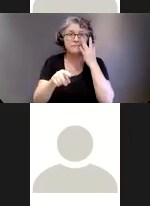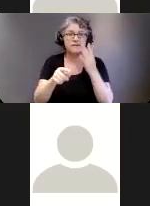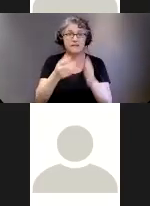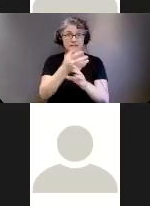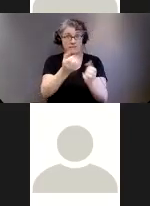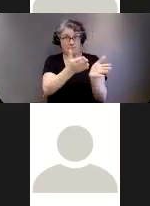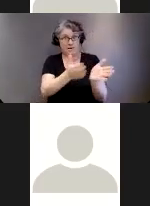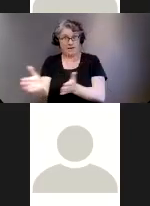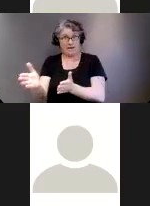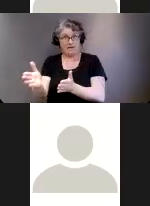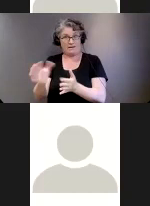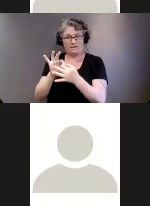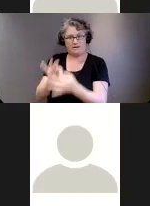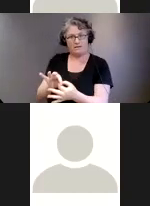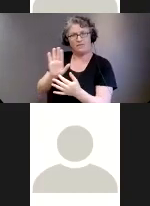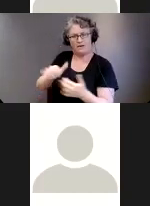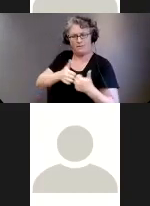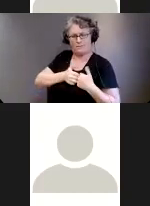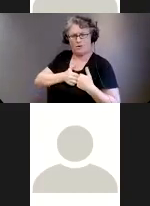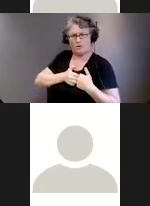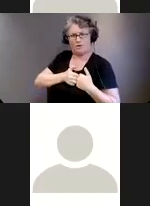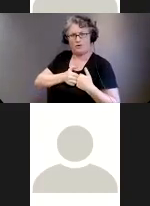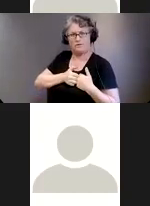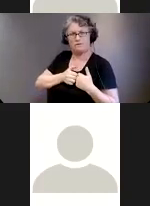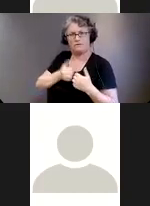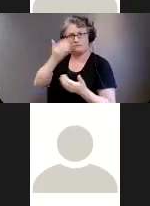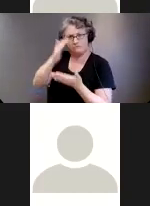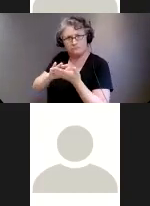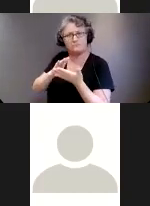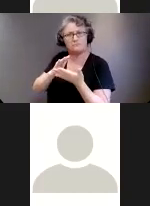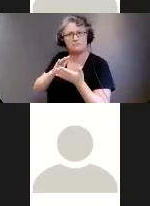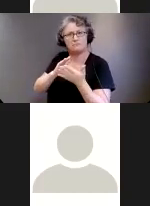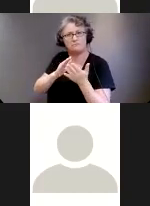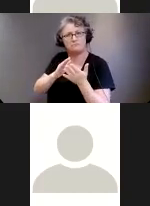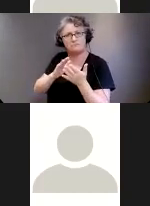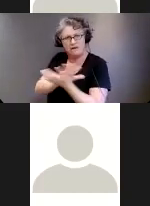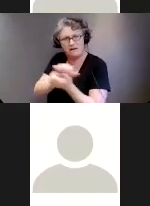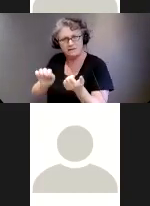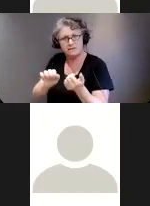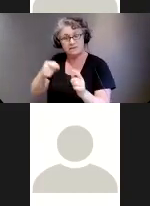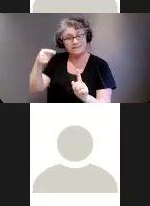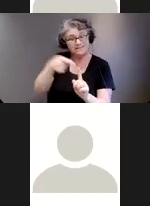violence or intimate partner violence specifically talk about assistive devices.